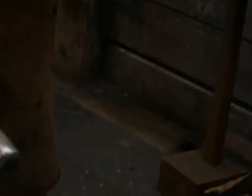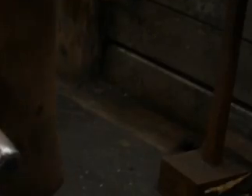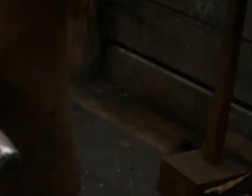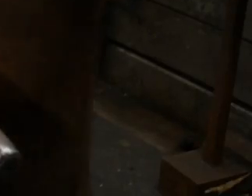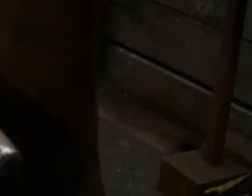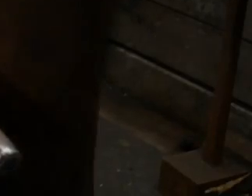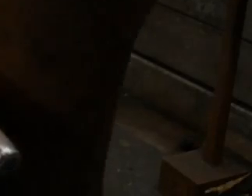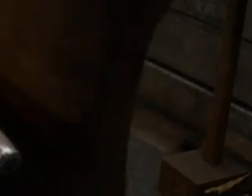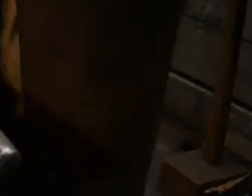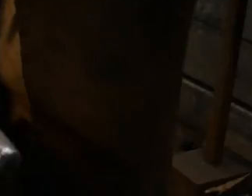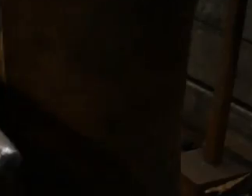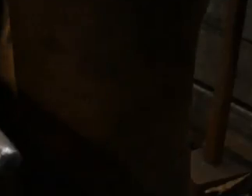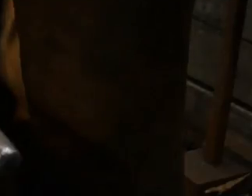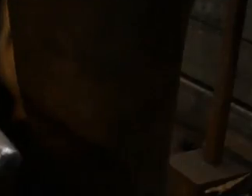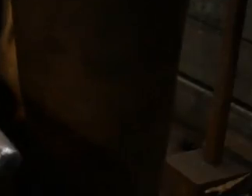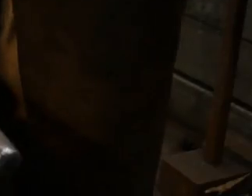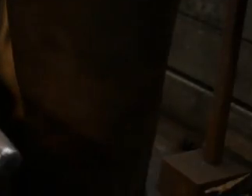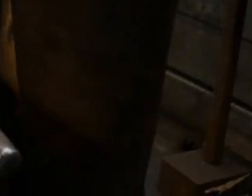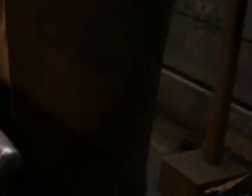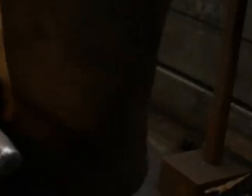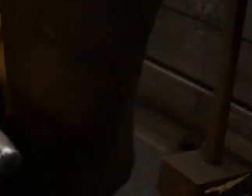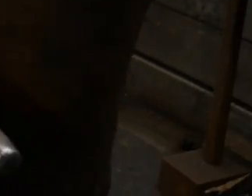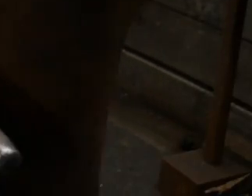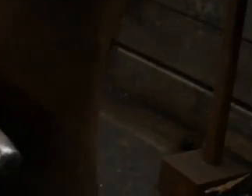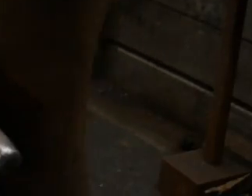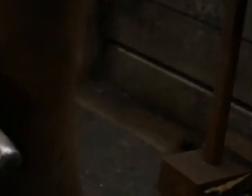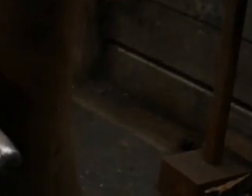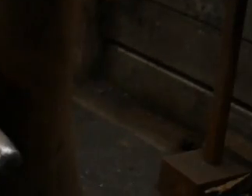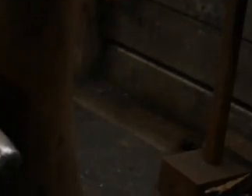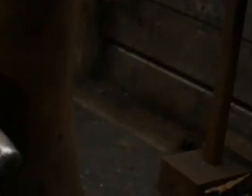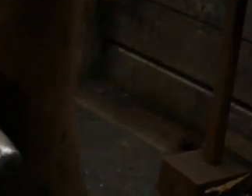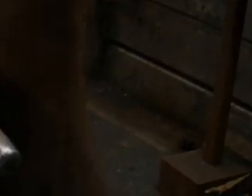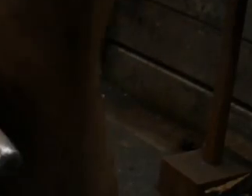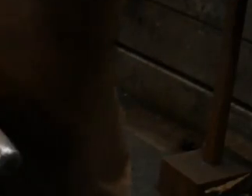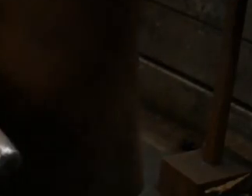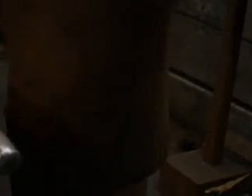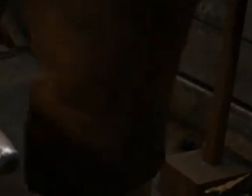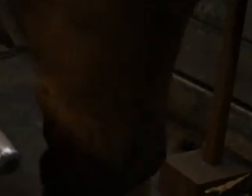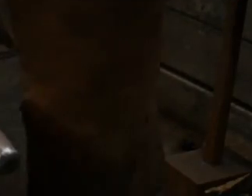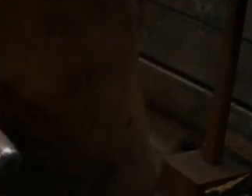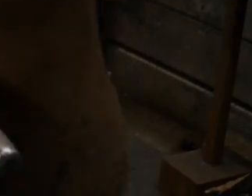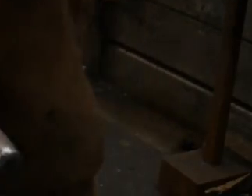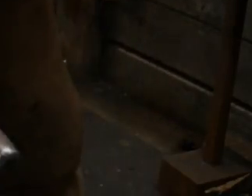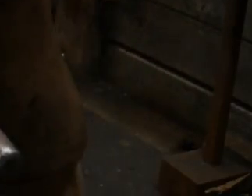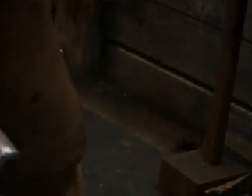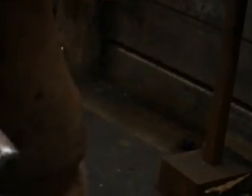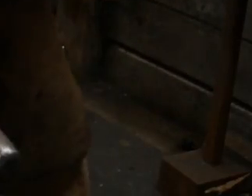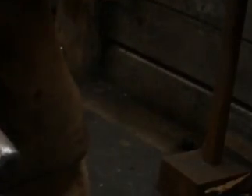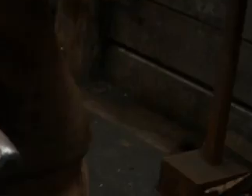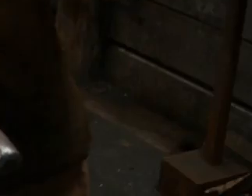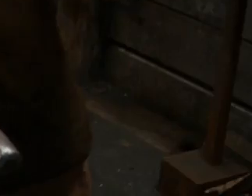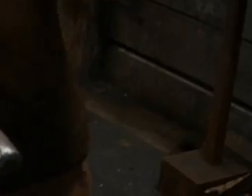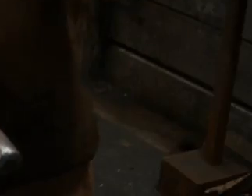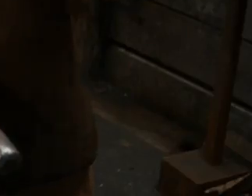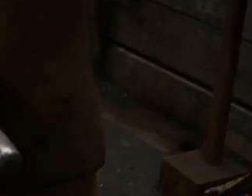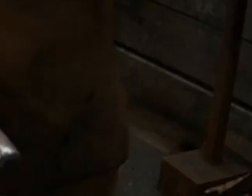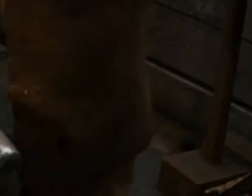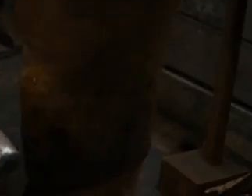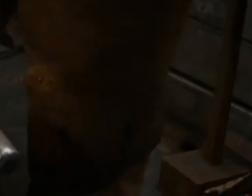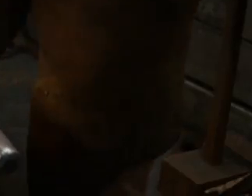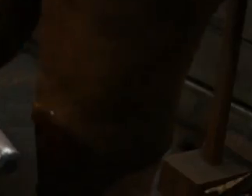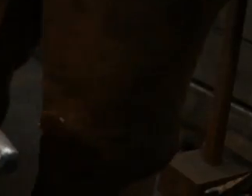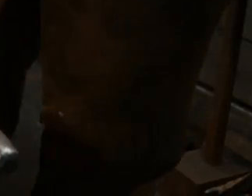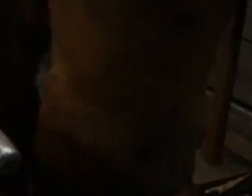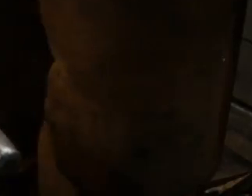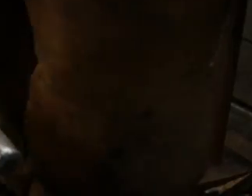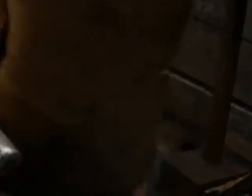the buttskis to take and do this out of a high carbon tool steel. Mild steel does not like to weld